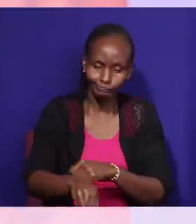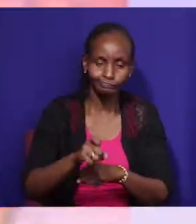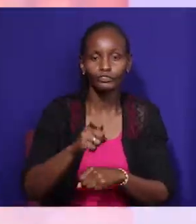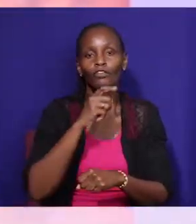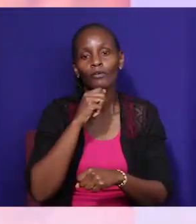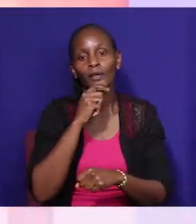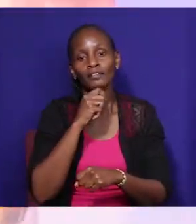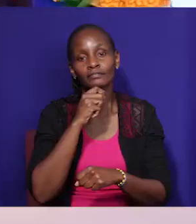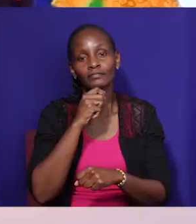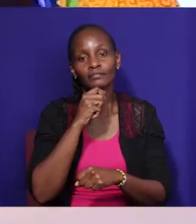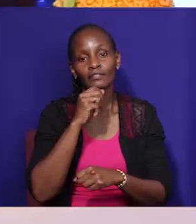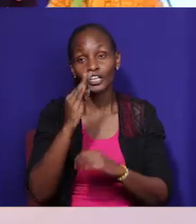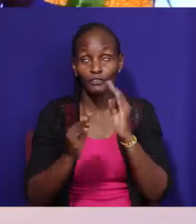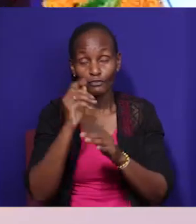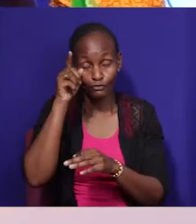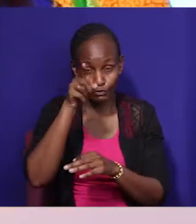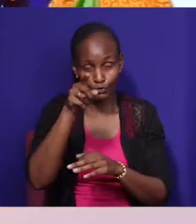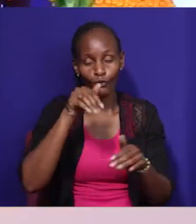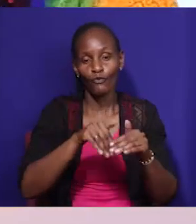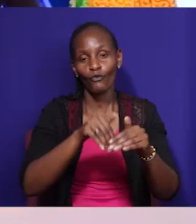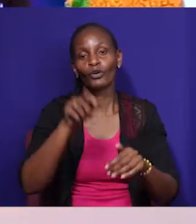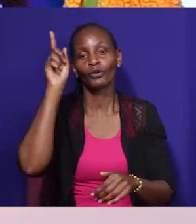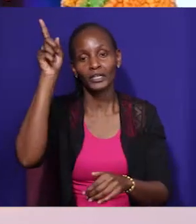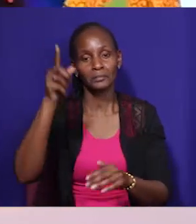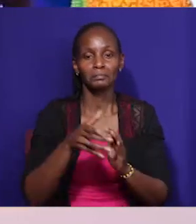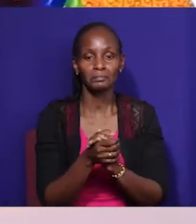Nitawafanya wavuvi wa watu,